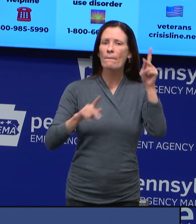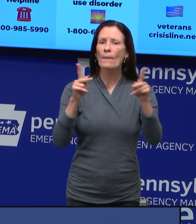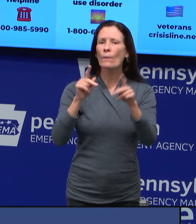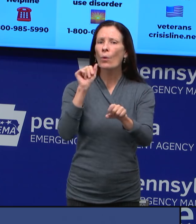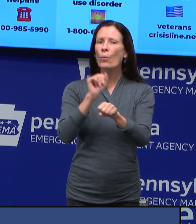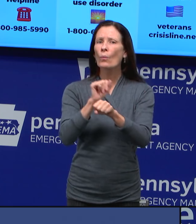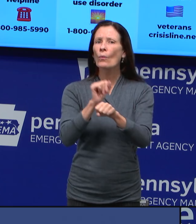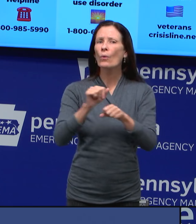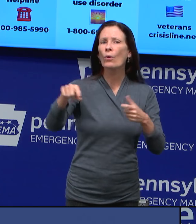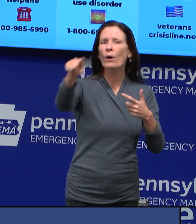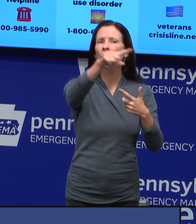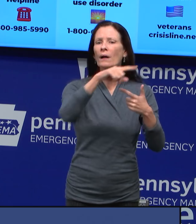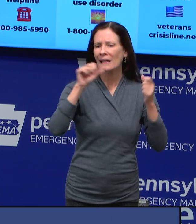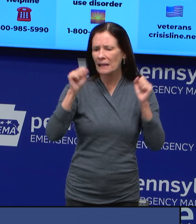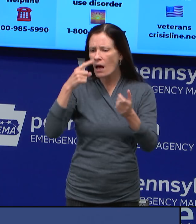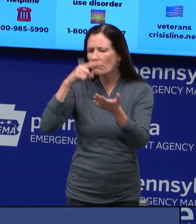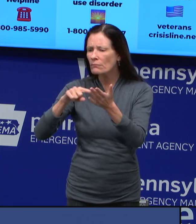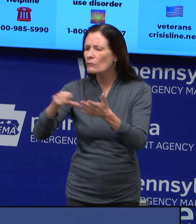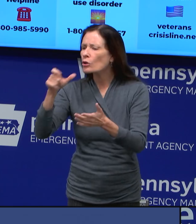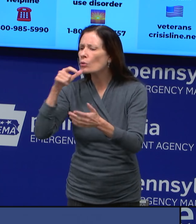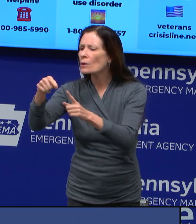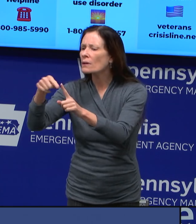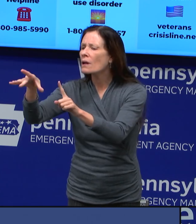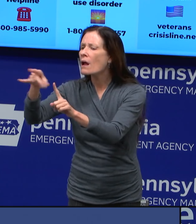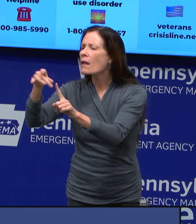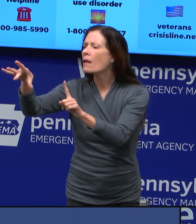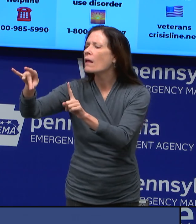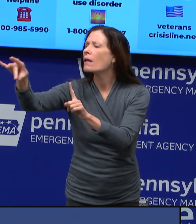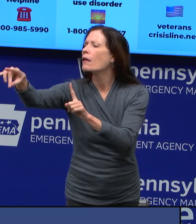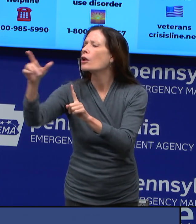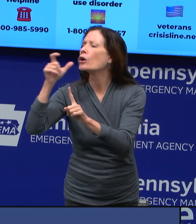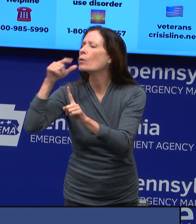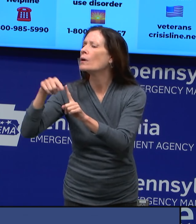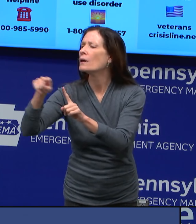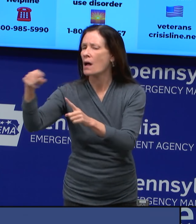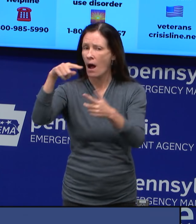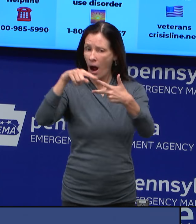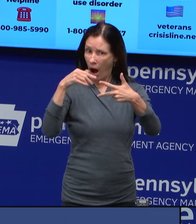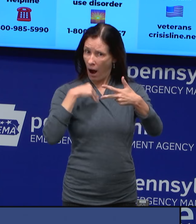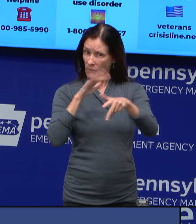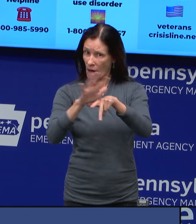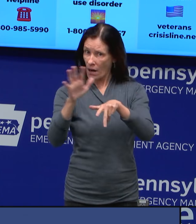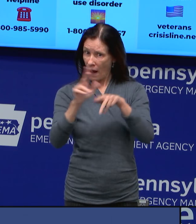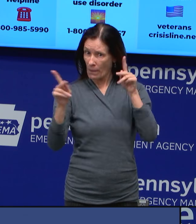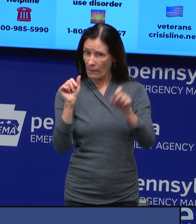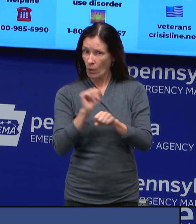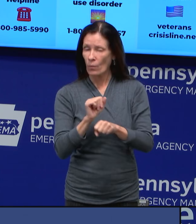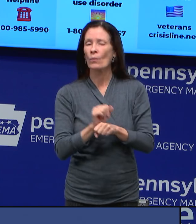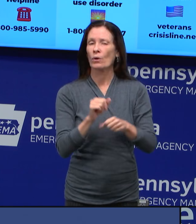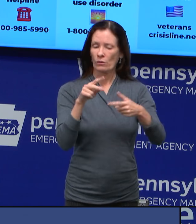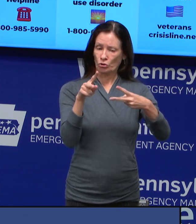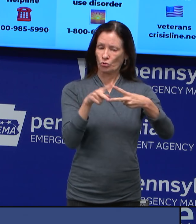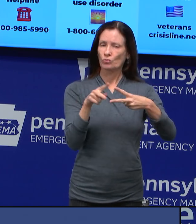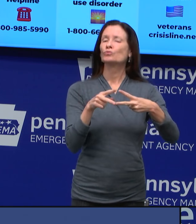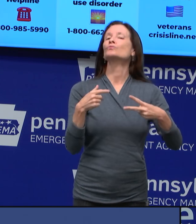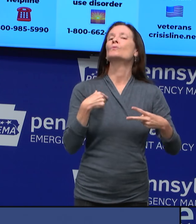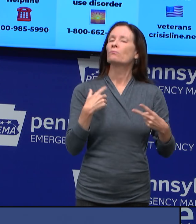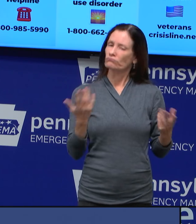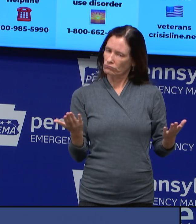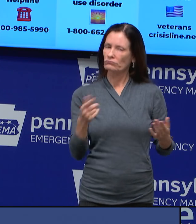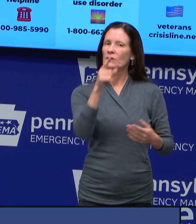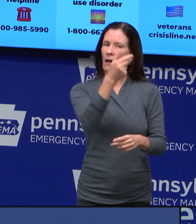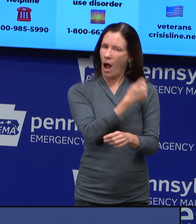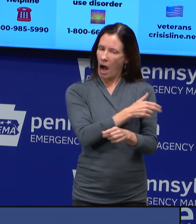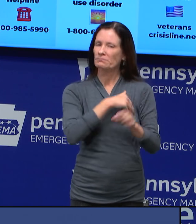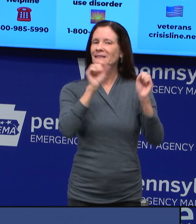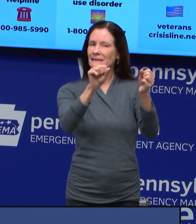From WNEP, the temporary hospital at East Stroudsburg University has been open for nearly 2 weeks. So far, it has not treated